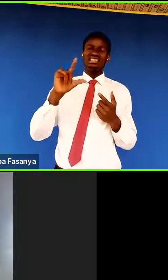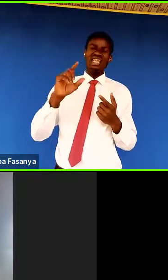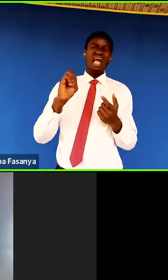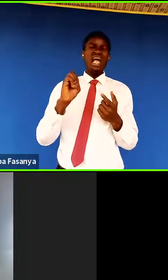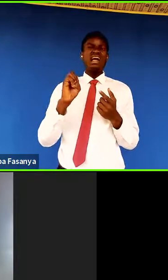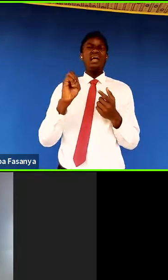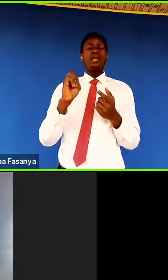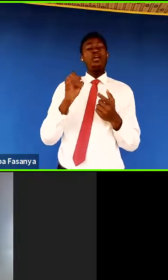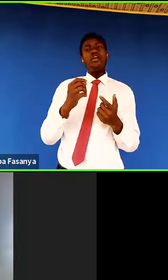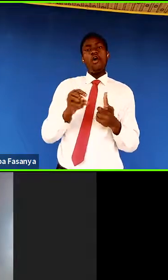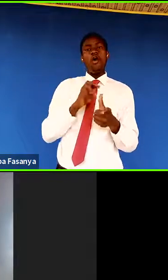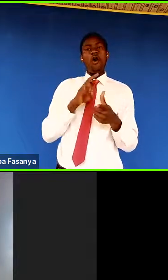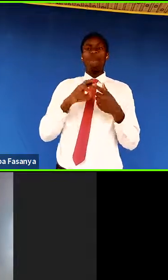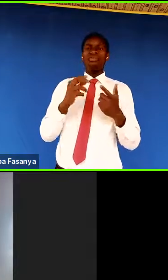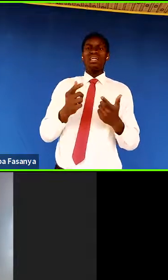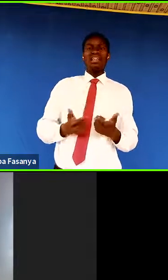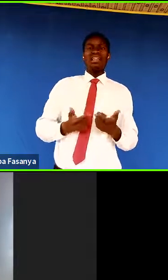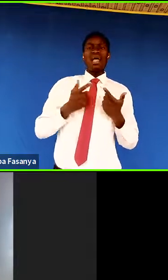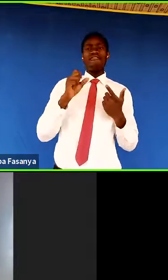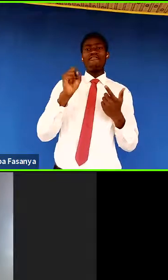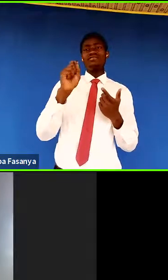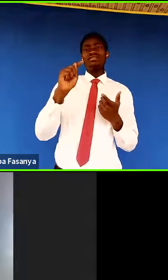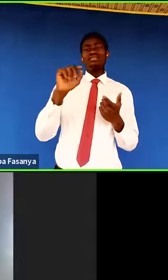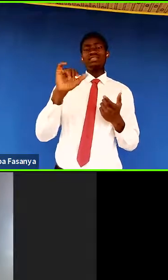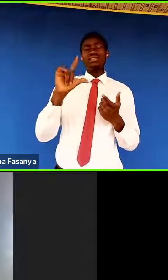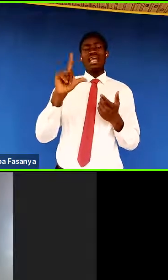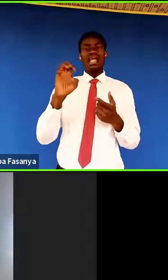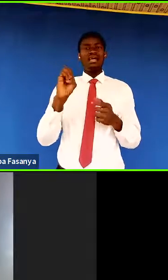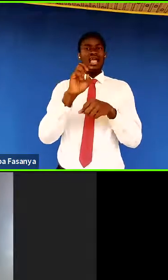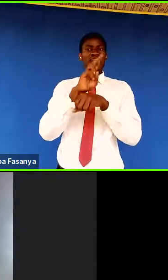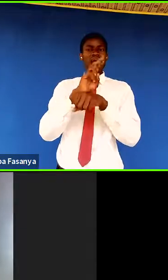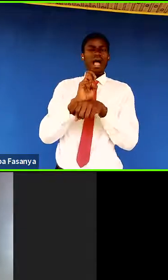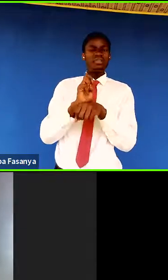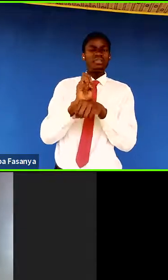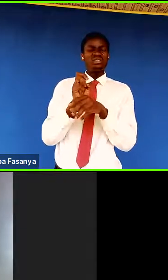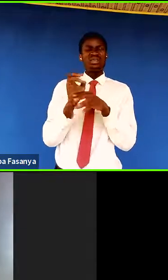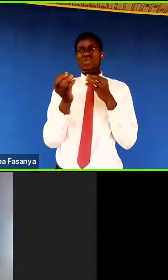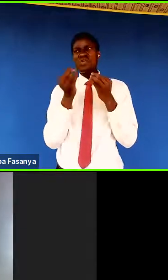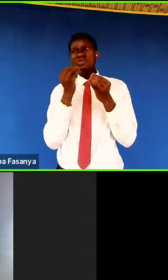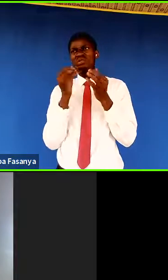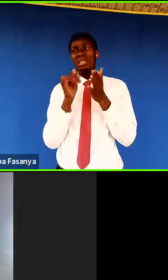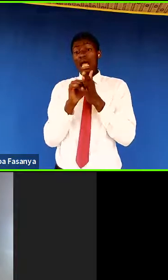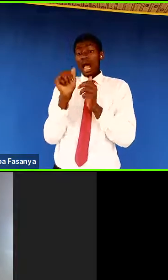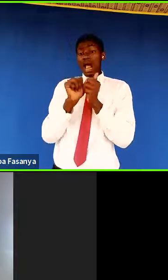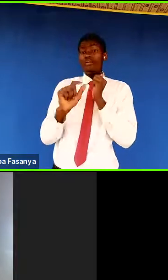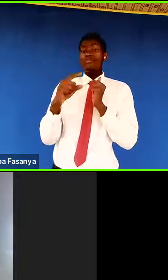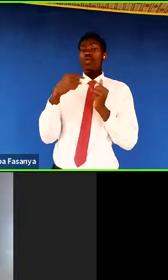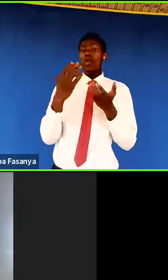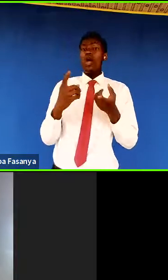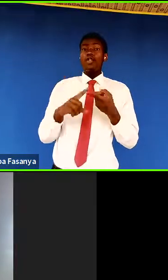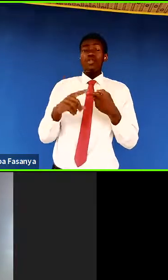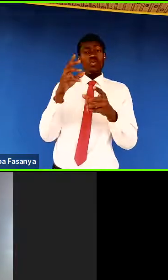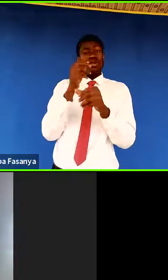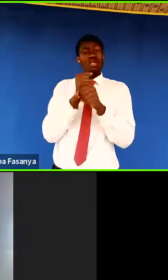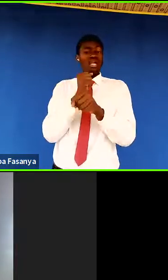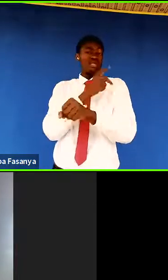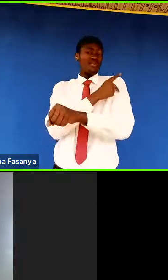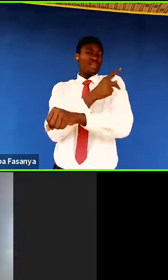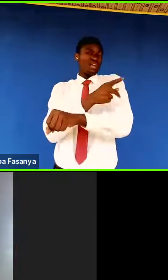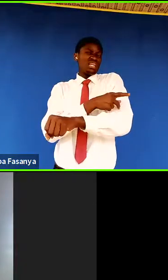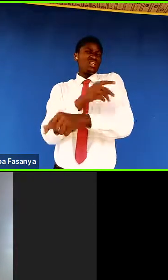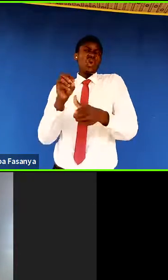that everyone willing to conceive or couples that wants to have babies